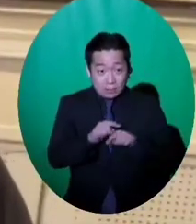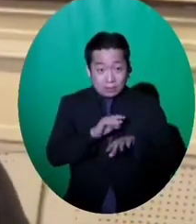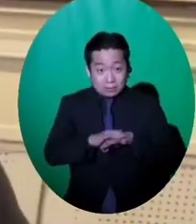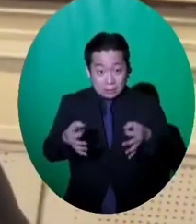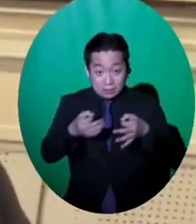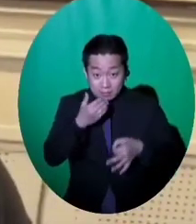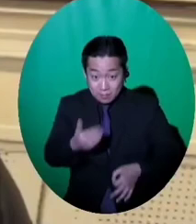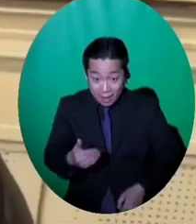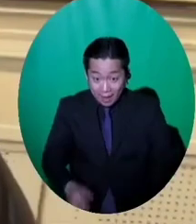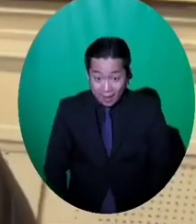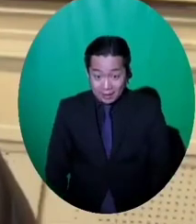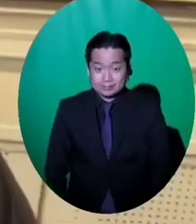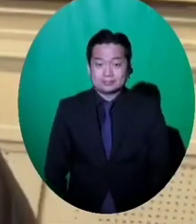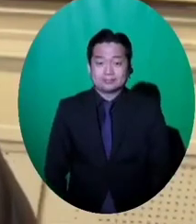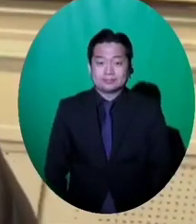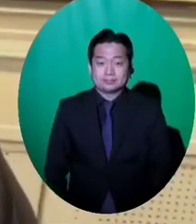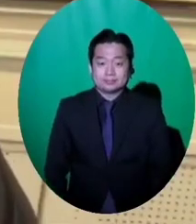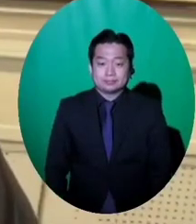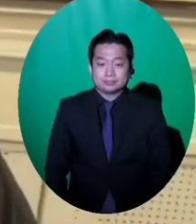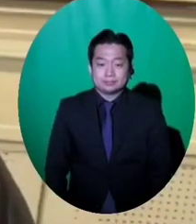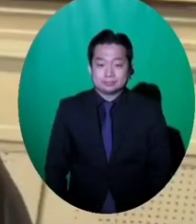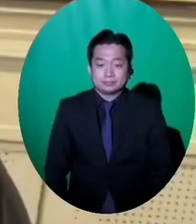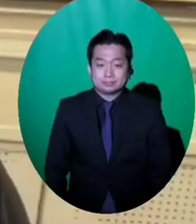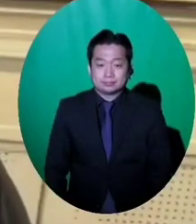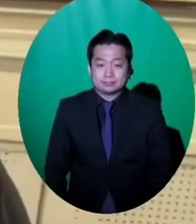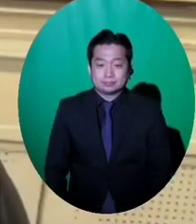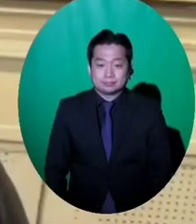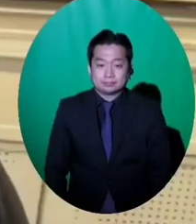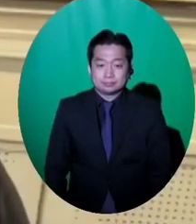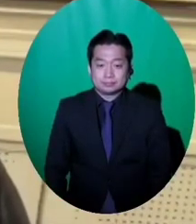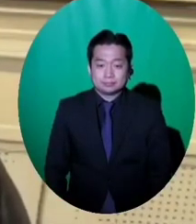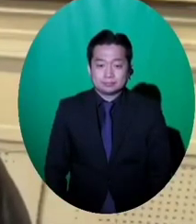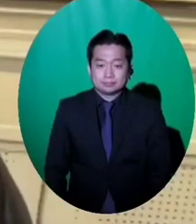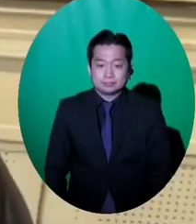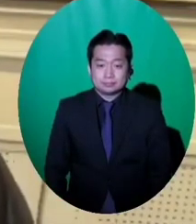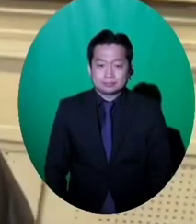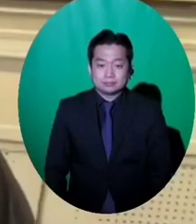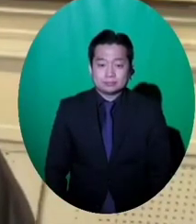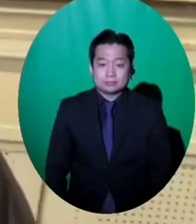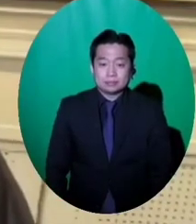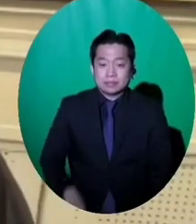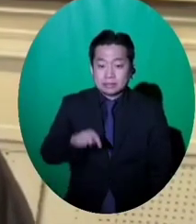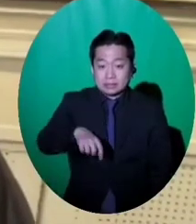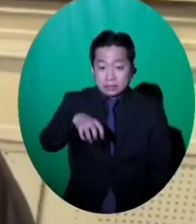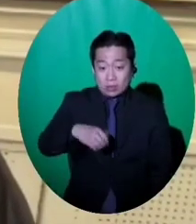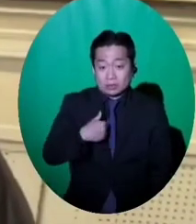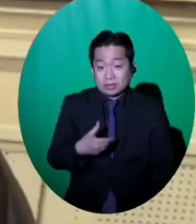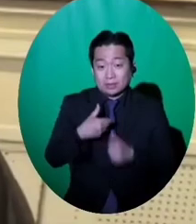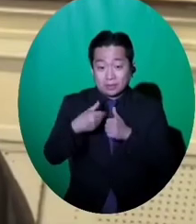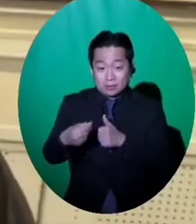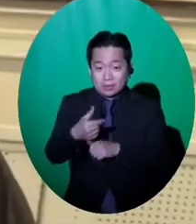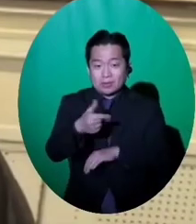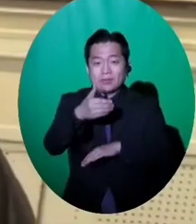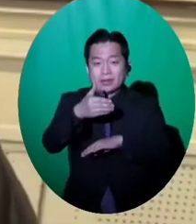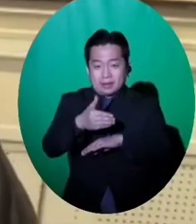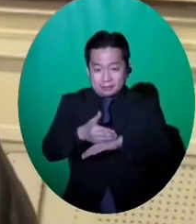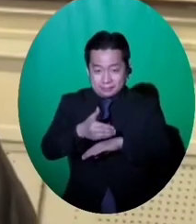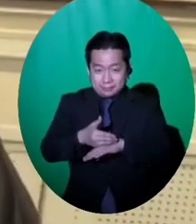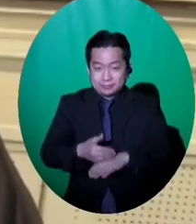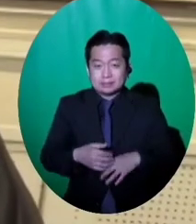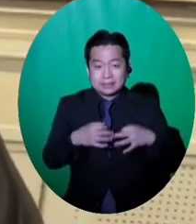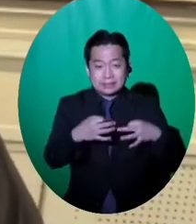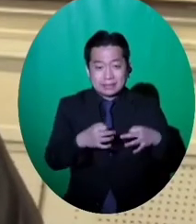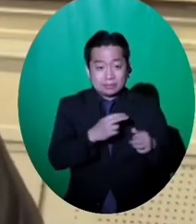It is an honor for me to be here and join you. Thank you, Professor Kim. Thank you all for the organizers